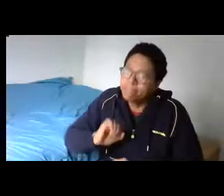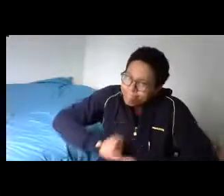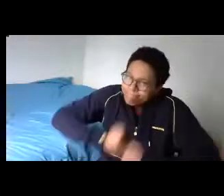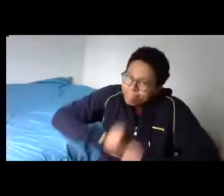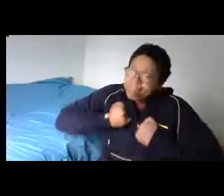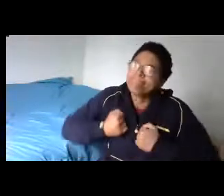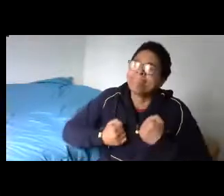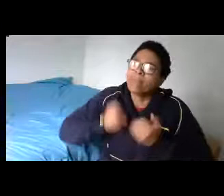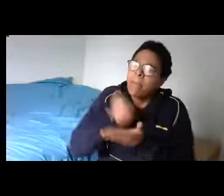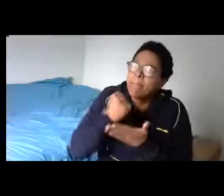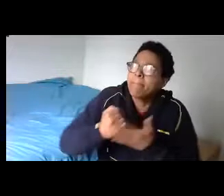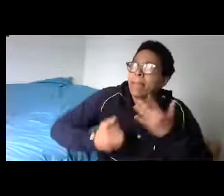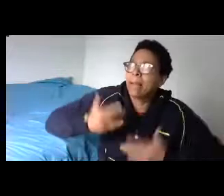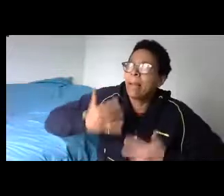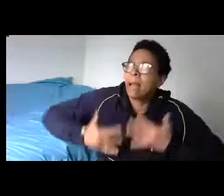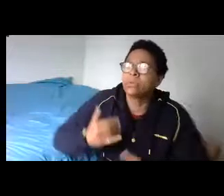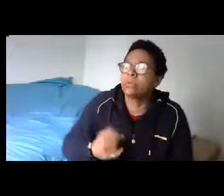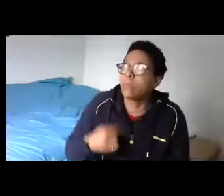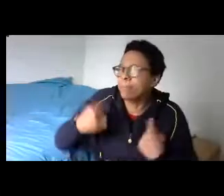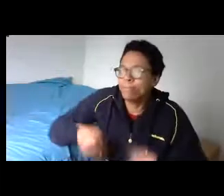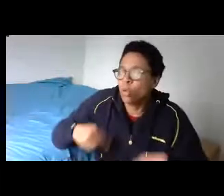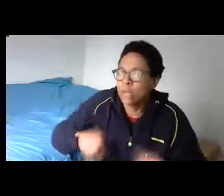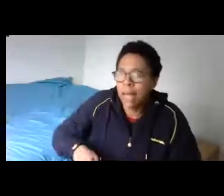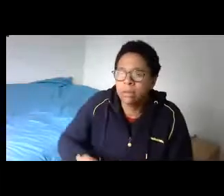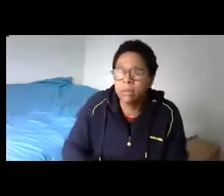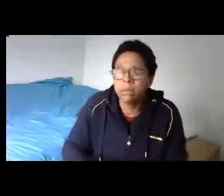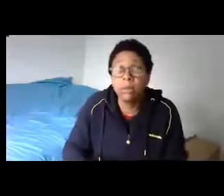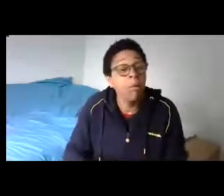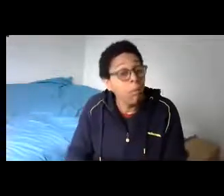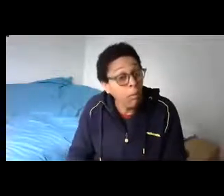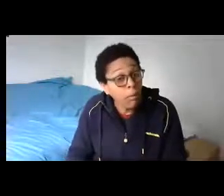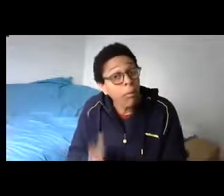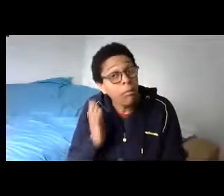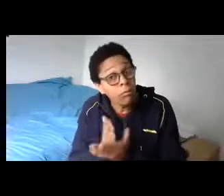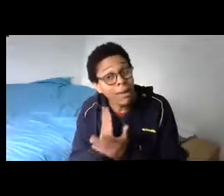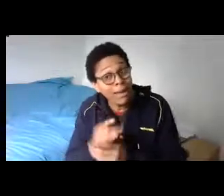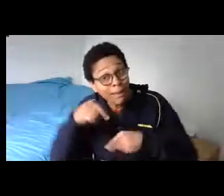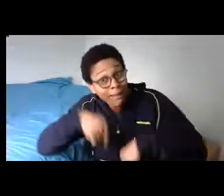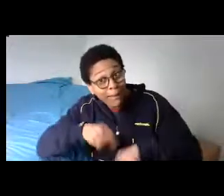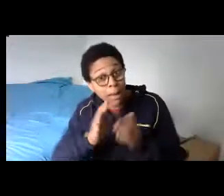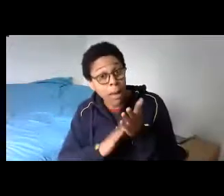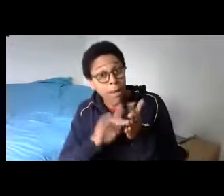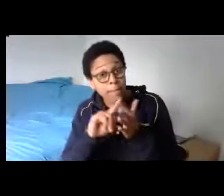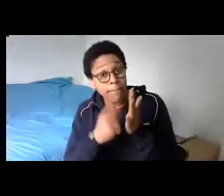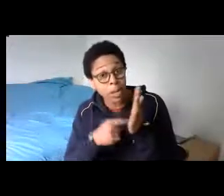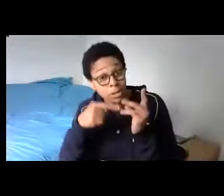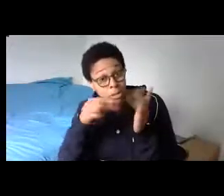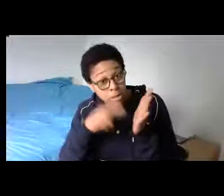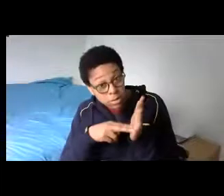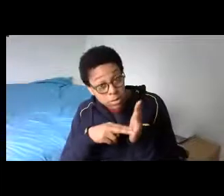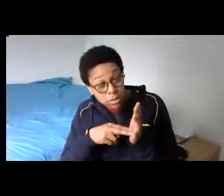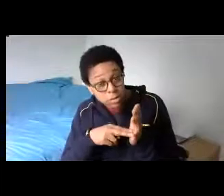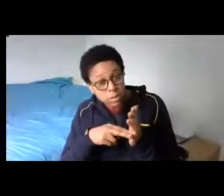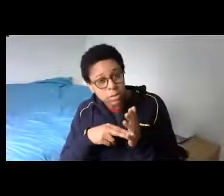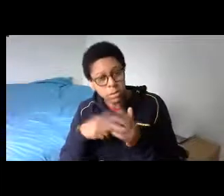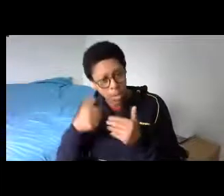bank account. Oh, really? So has this been Yeah. challenged?